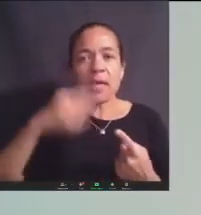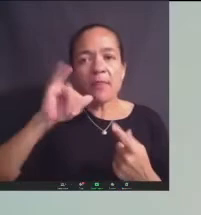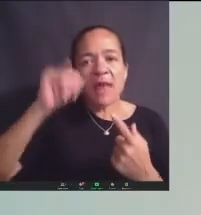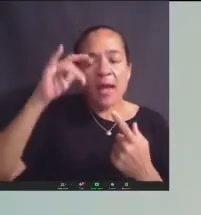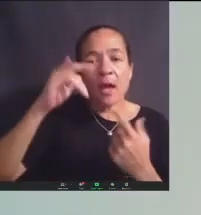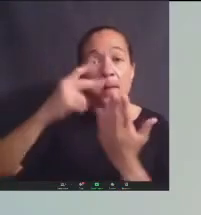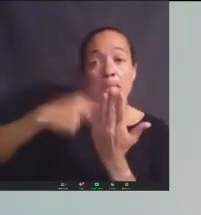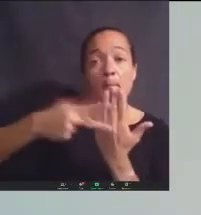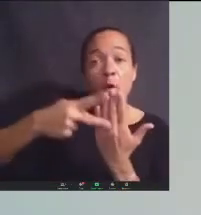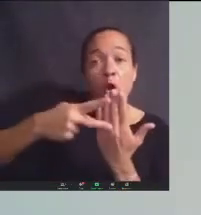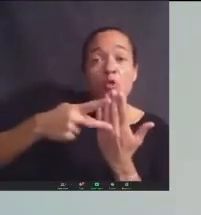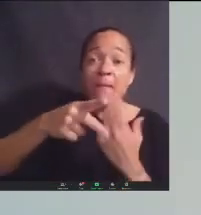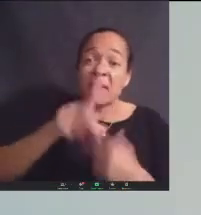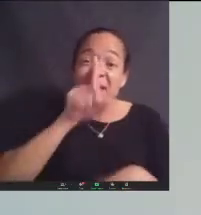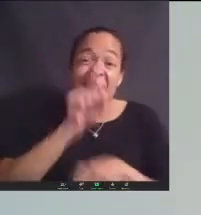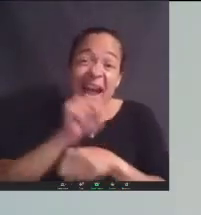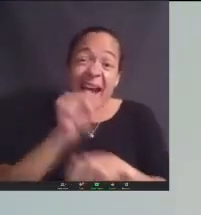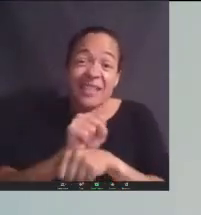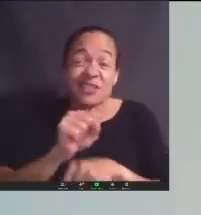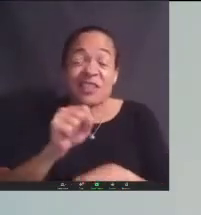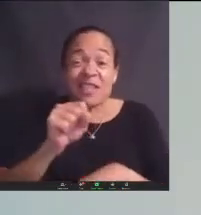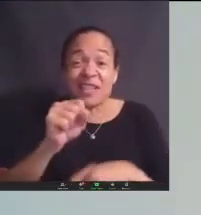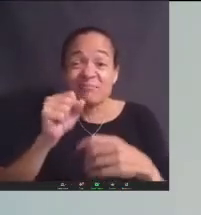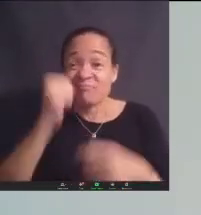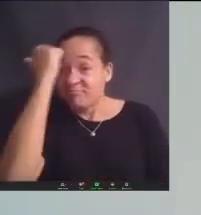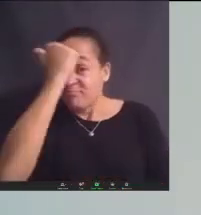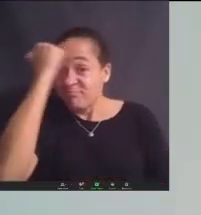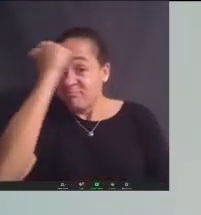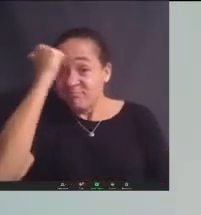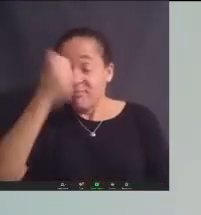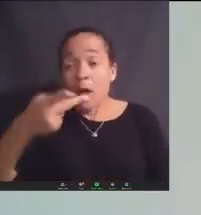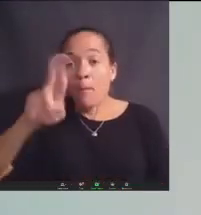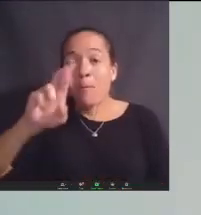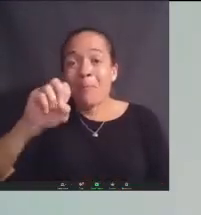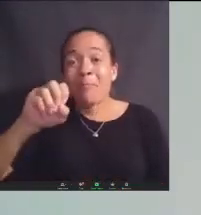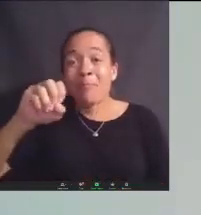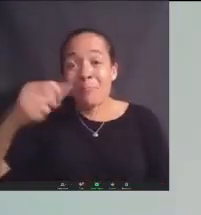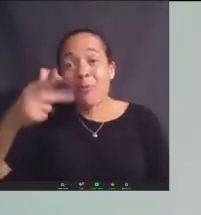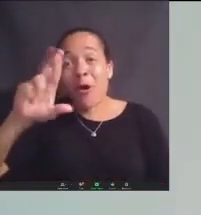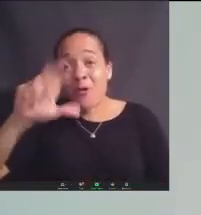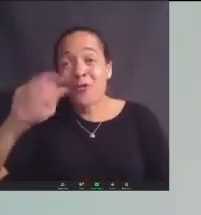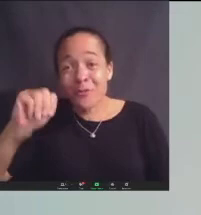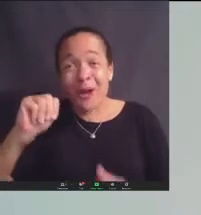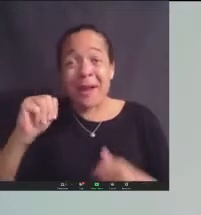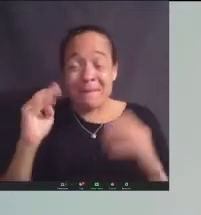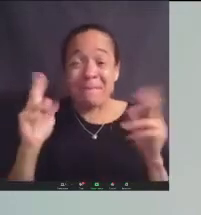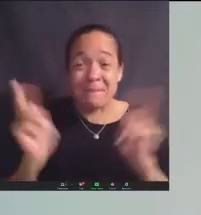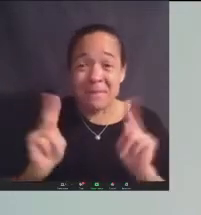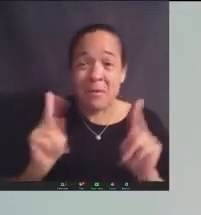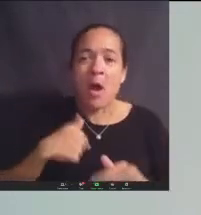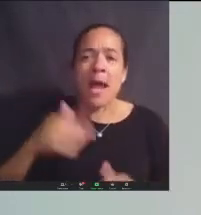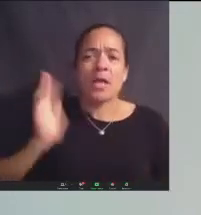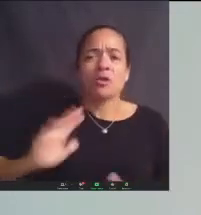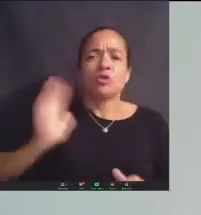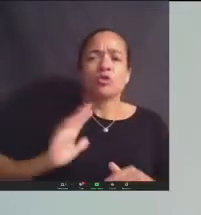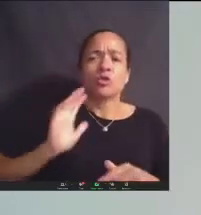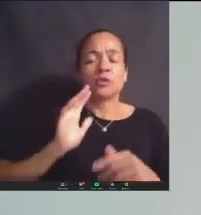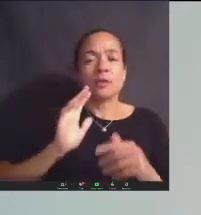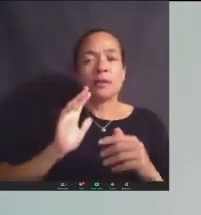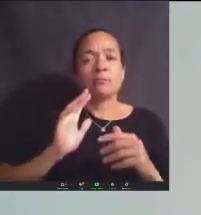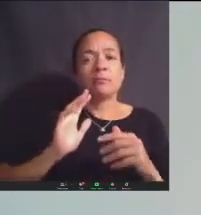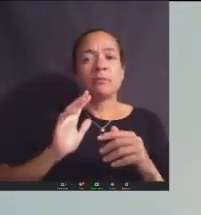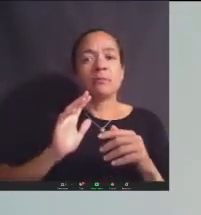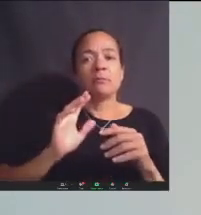right? I used to be a software engineer, so I recognize that the way you code it is the way that it will flow. And